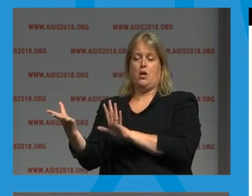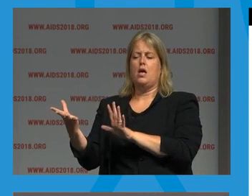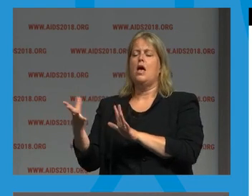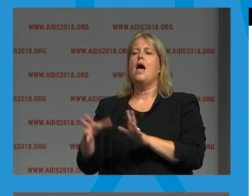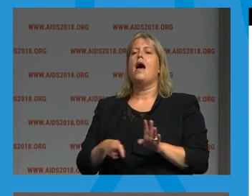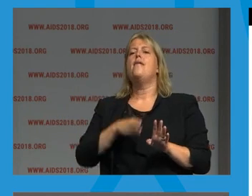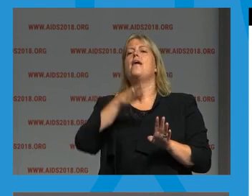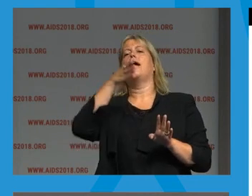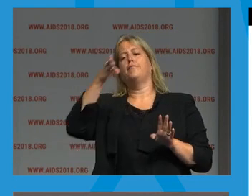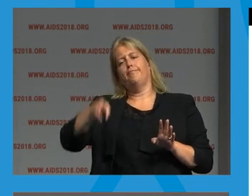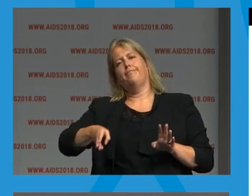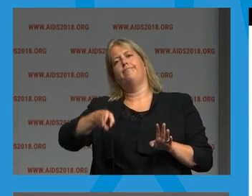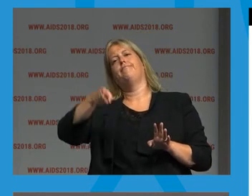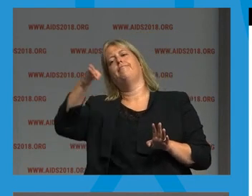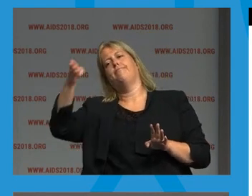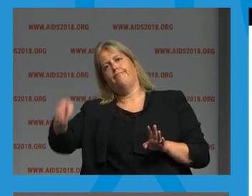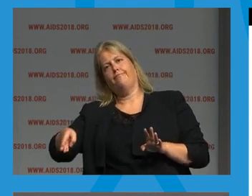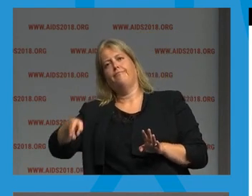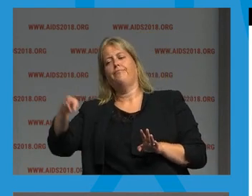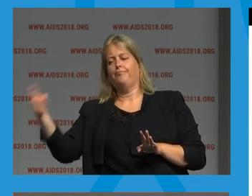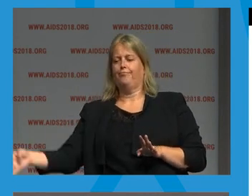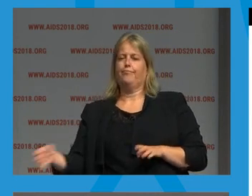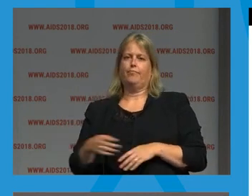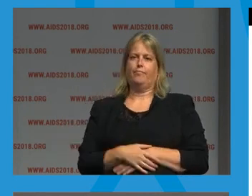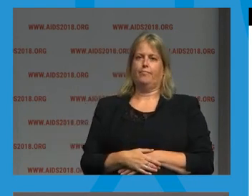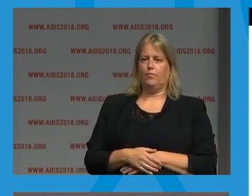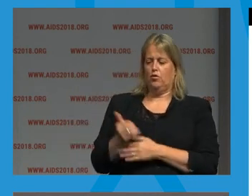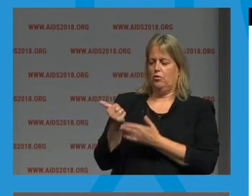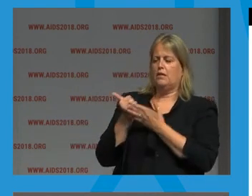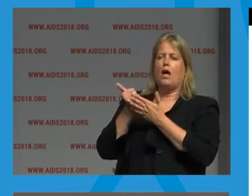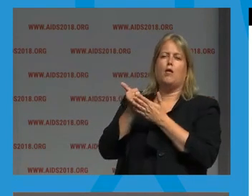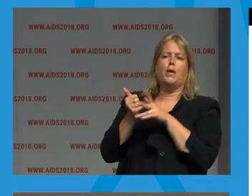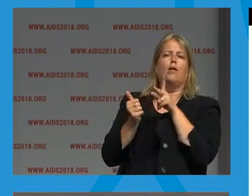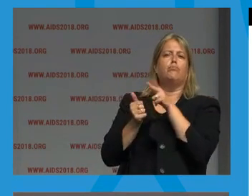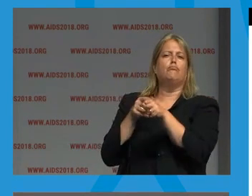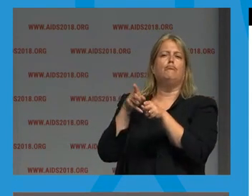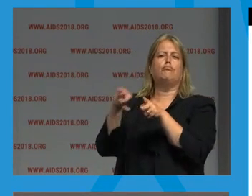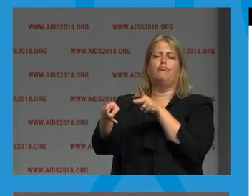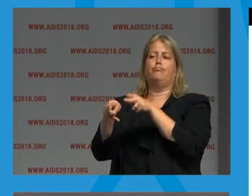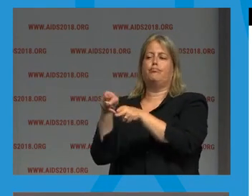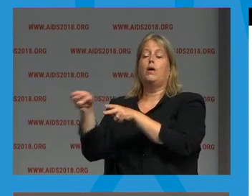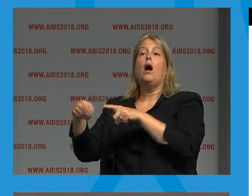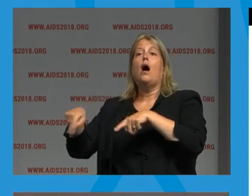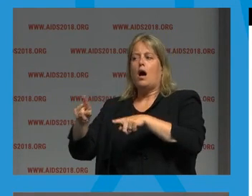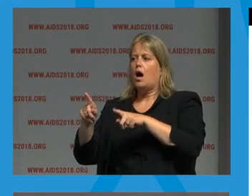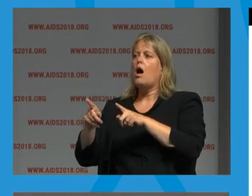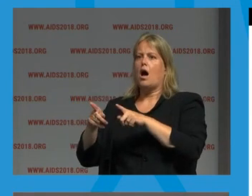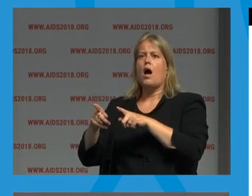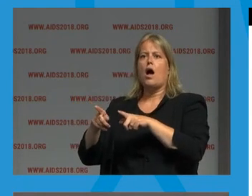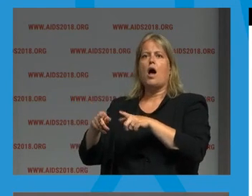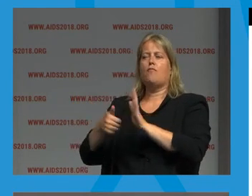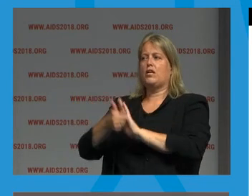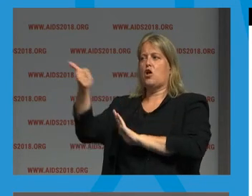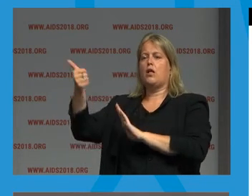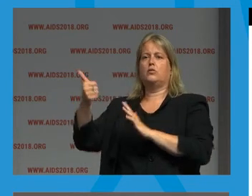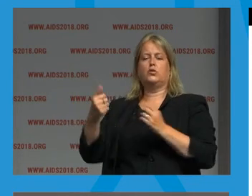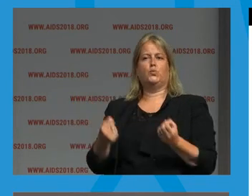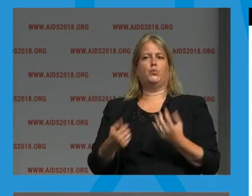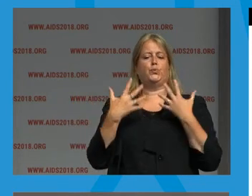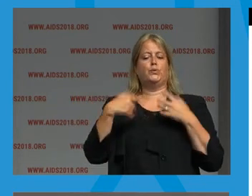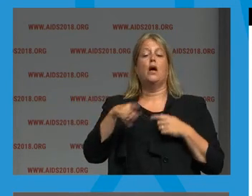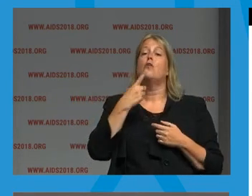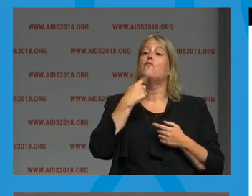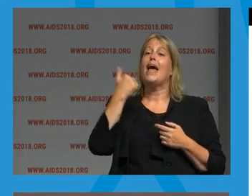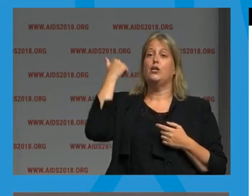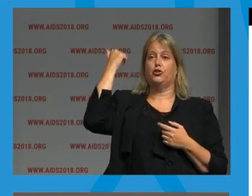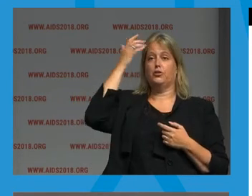an analytical treatment interruption any therapy. The results were really striking. In red, you see the